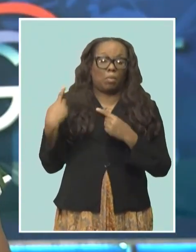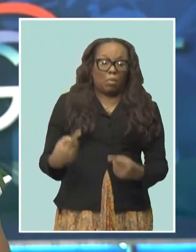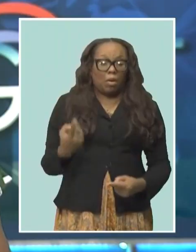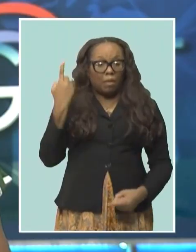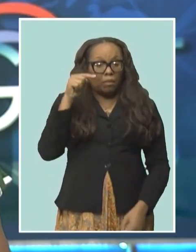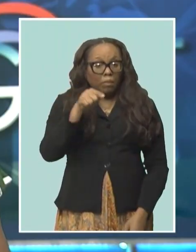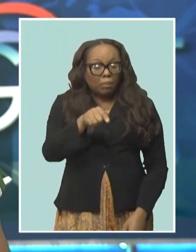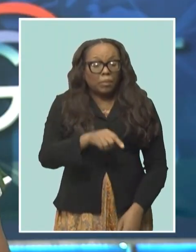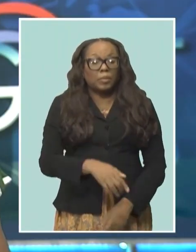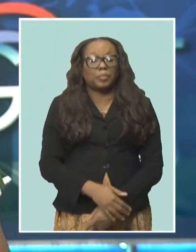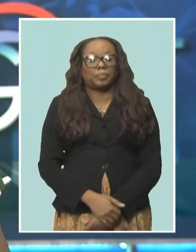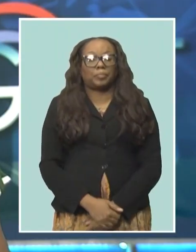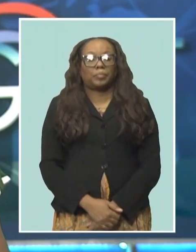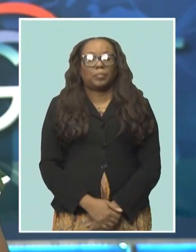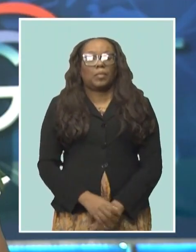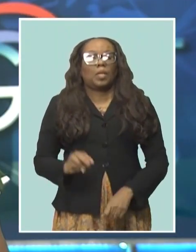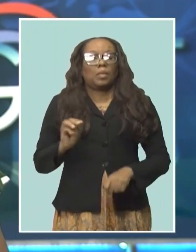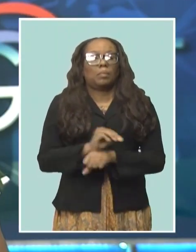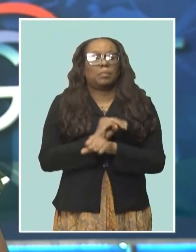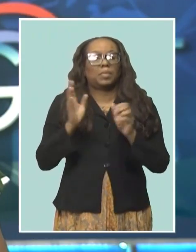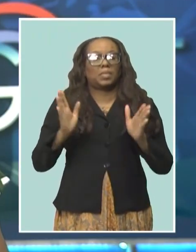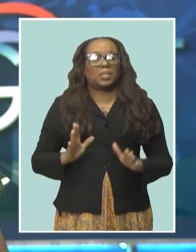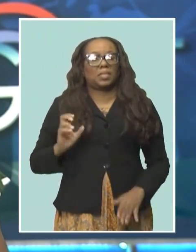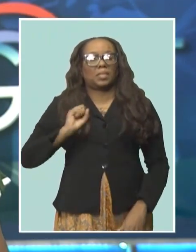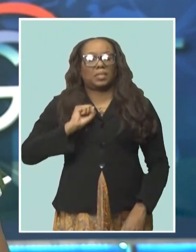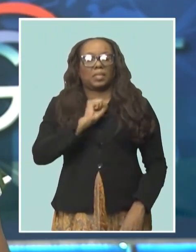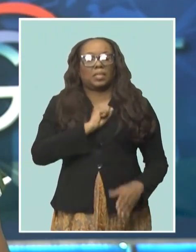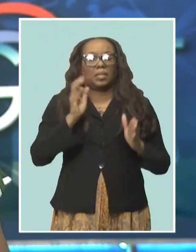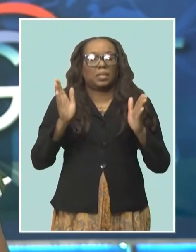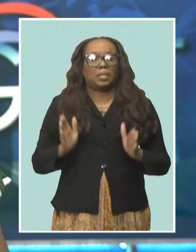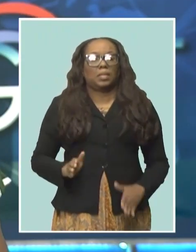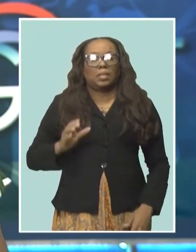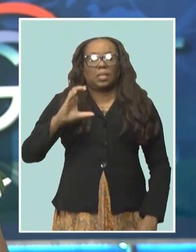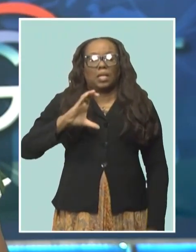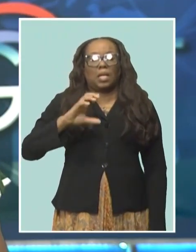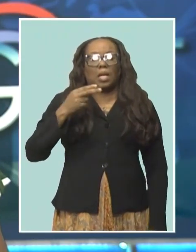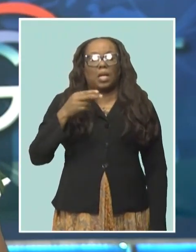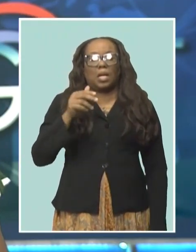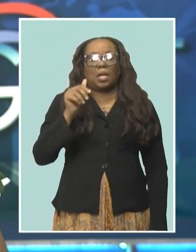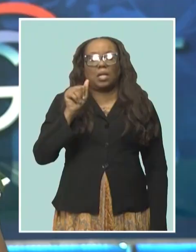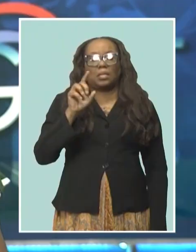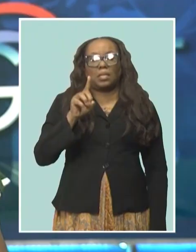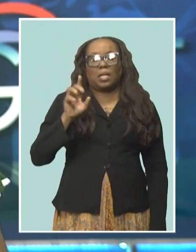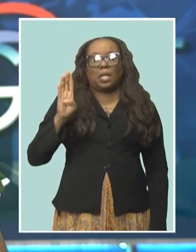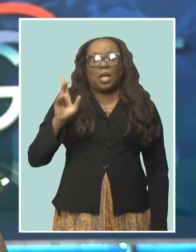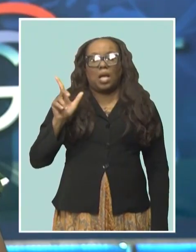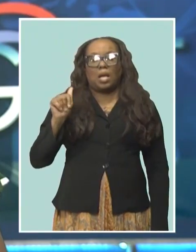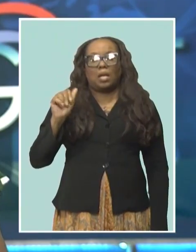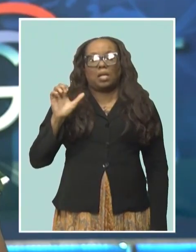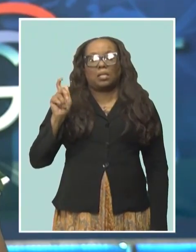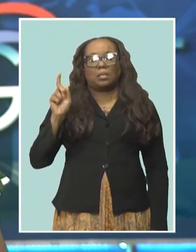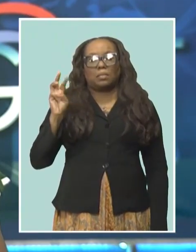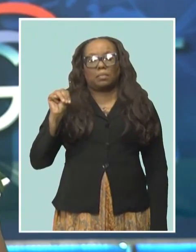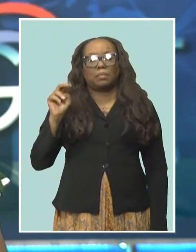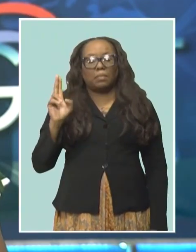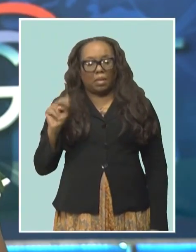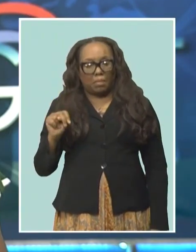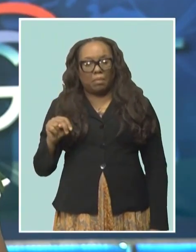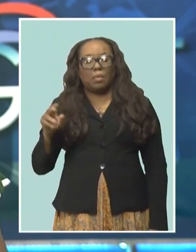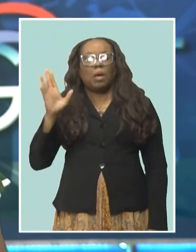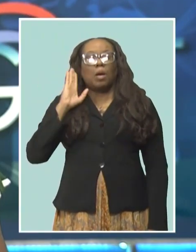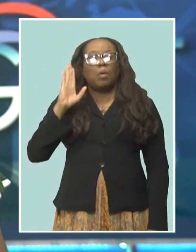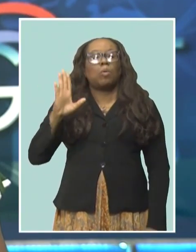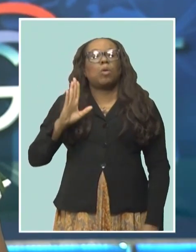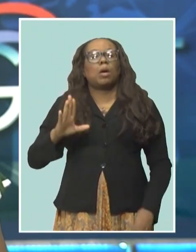Meanwhile, Minister of Educational Transformation, Senator Chad Blackman, who will be contesting the St. James North seat on the Barbados Labour